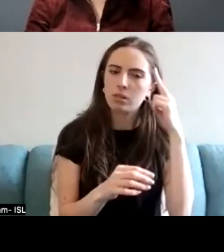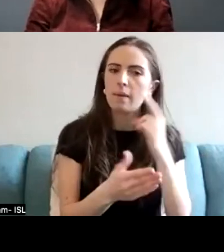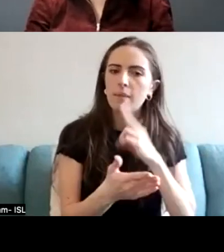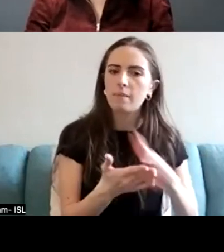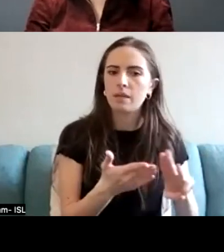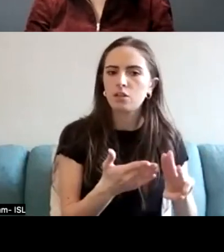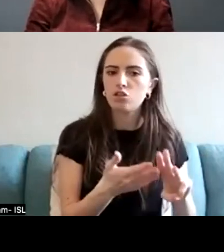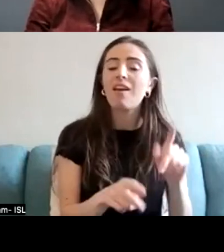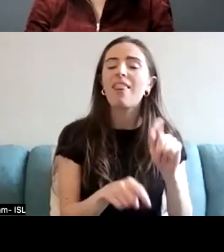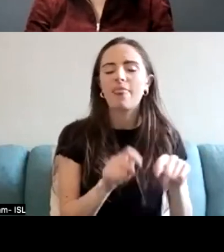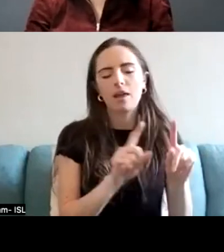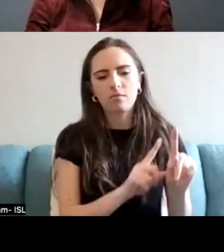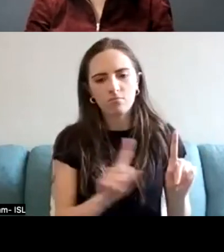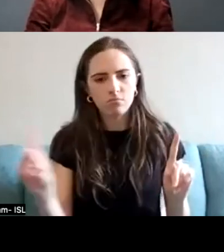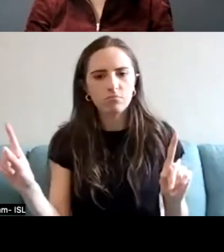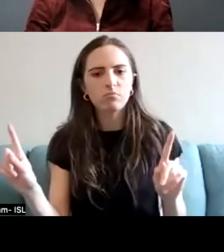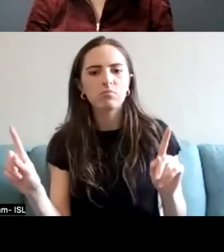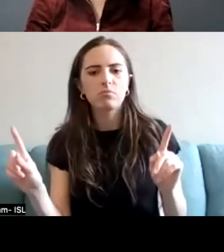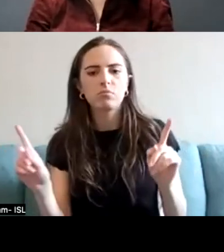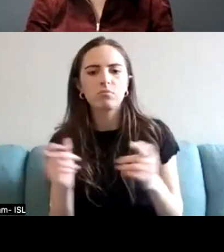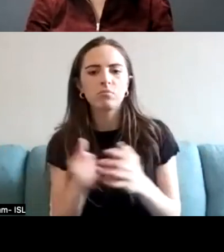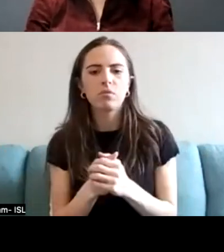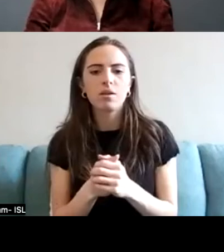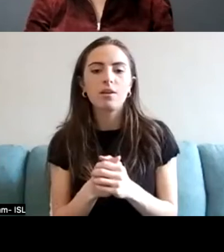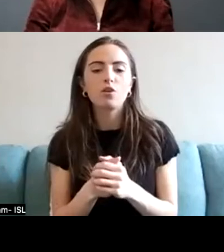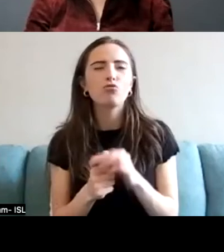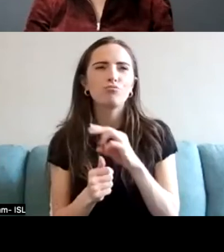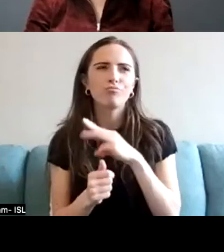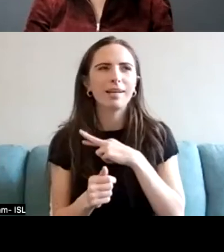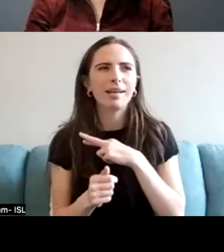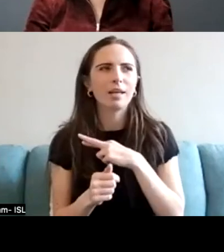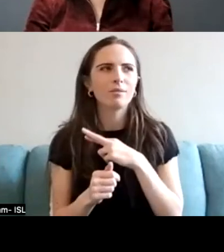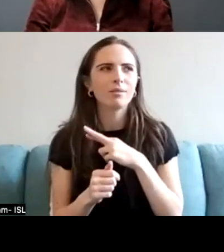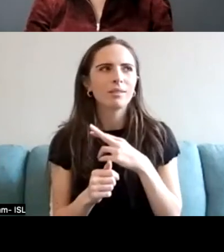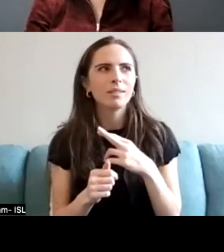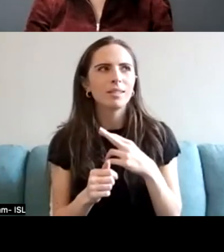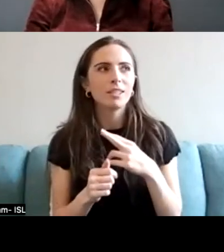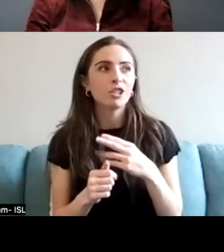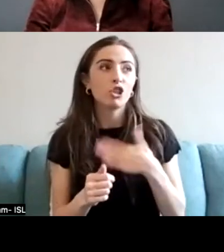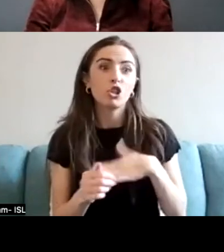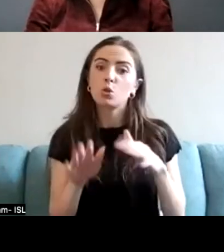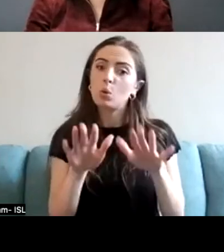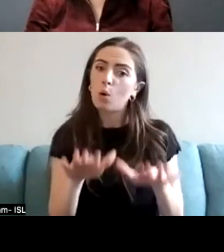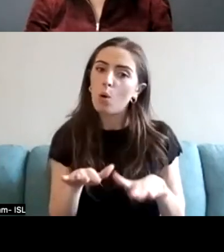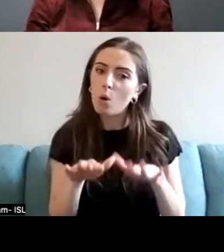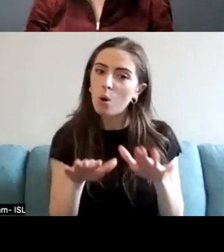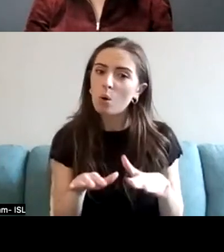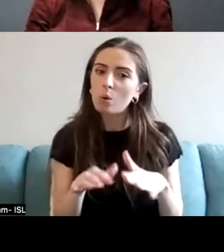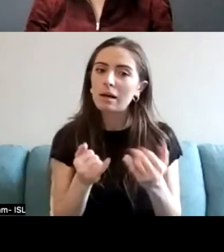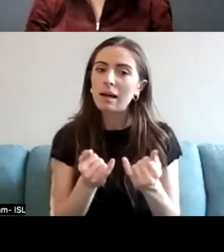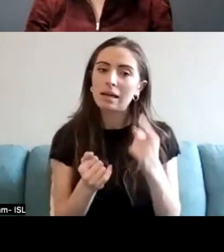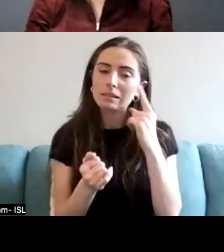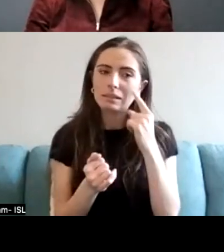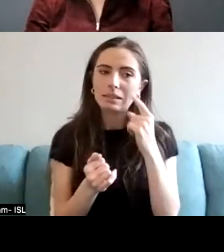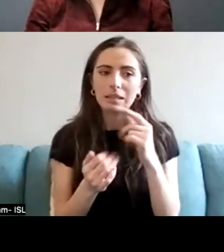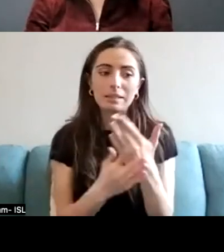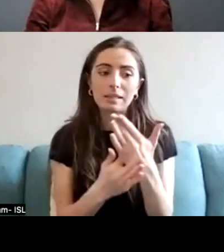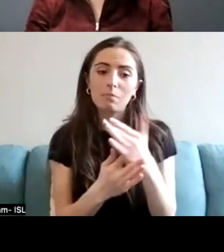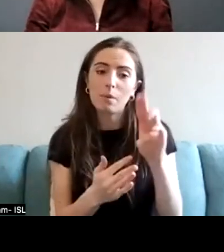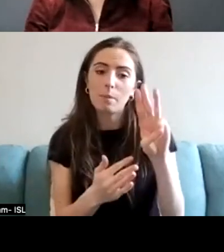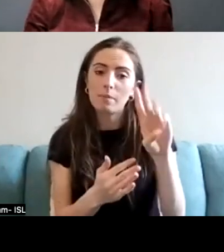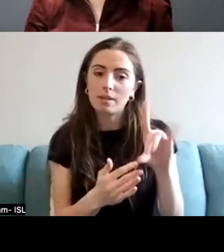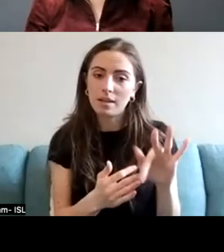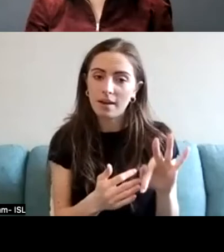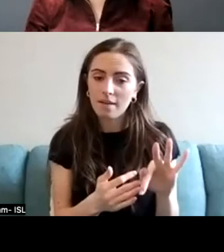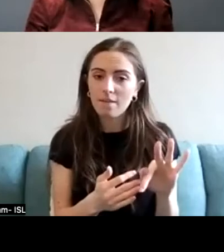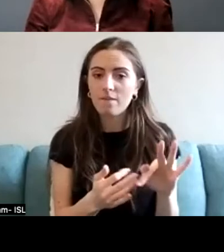And I do think I'd like to see, accessible PDFs for keeping